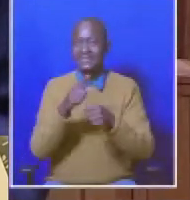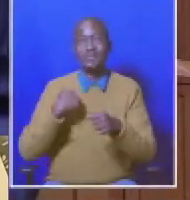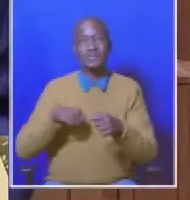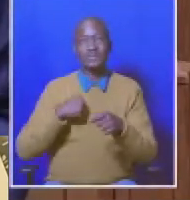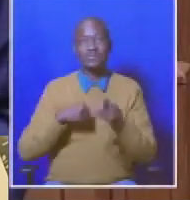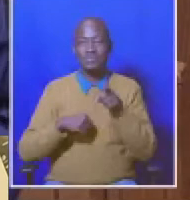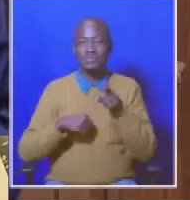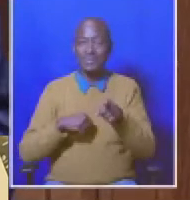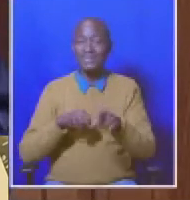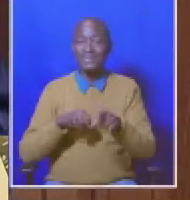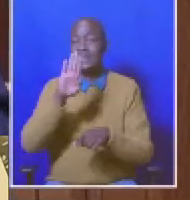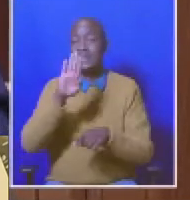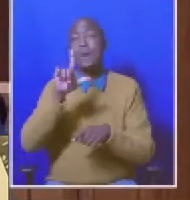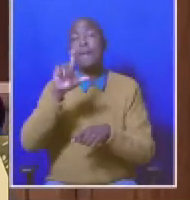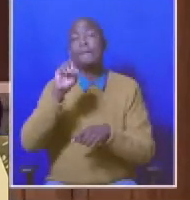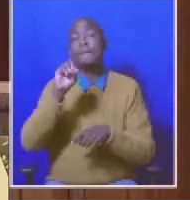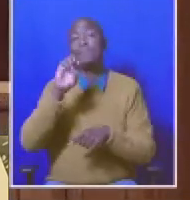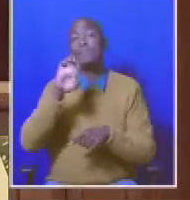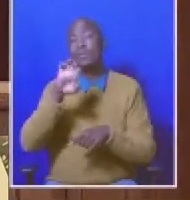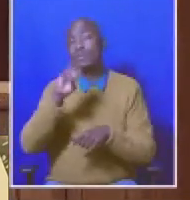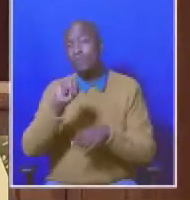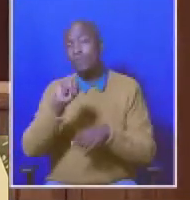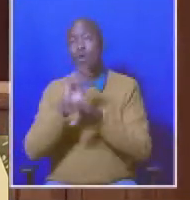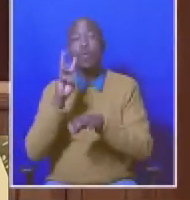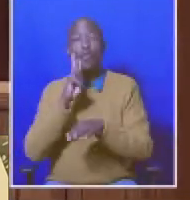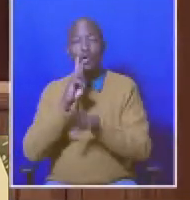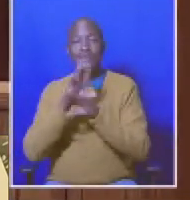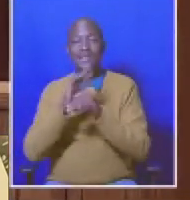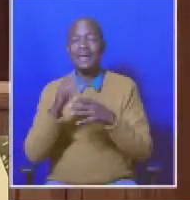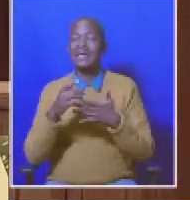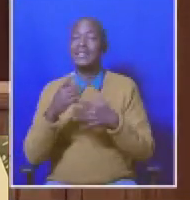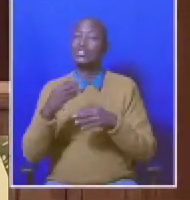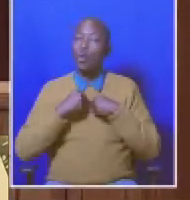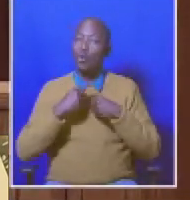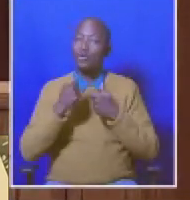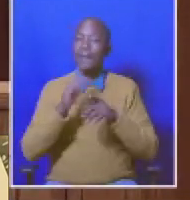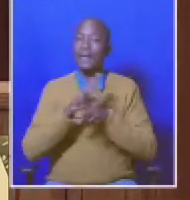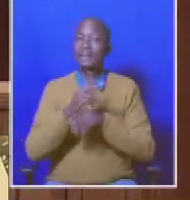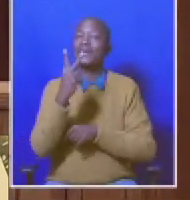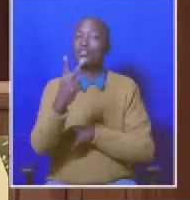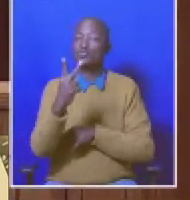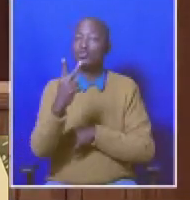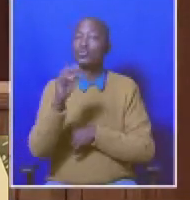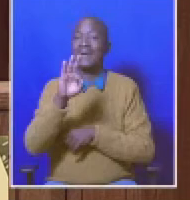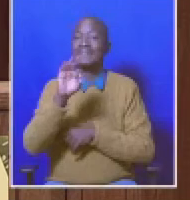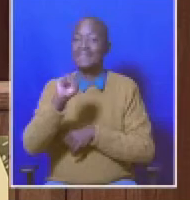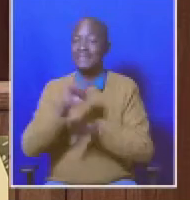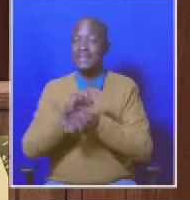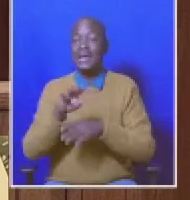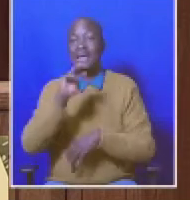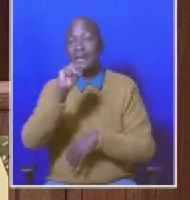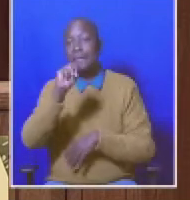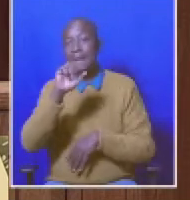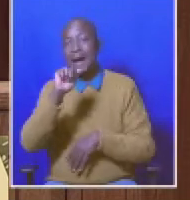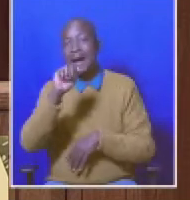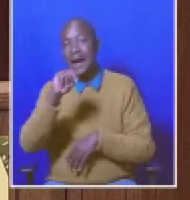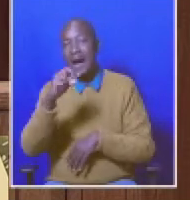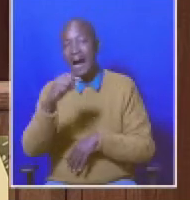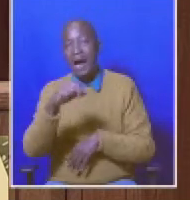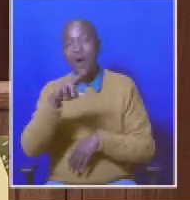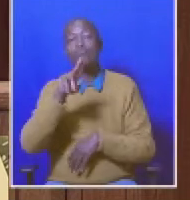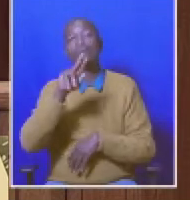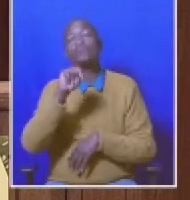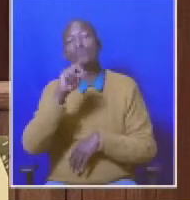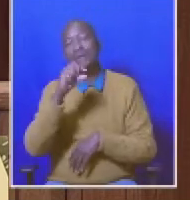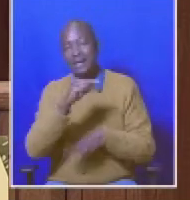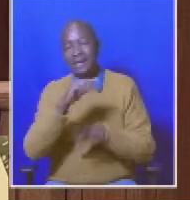that Bloomwater is owed money also by the two biggest cities in the Free State, being Mangaung and Machabeng. Machabeng is my